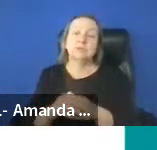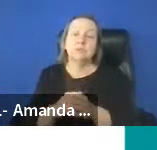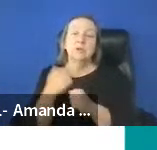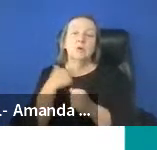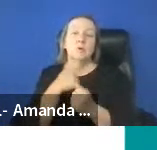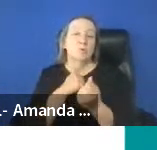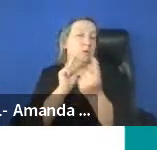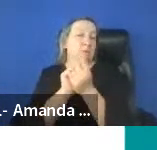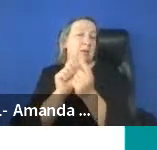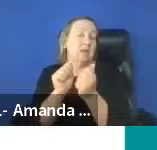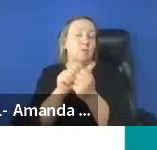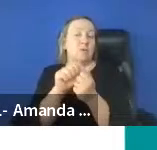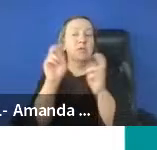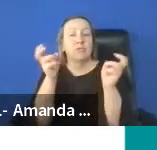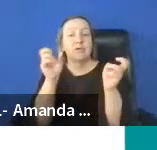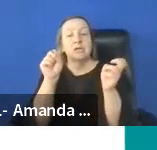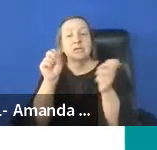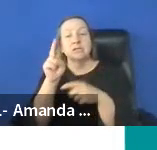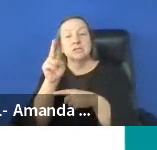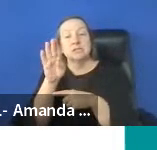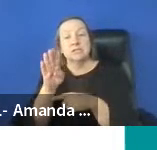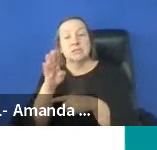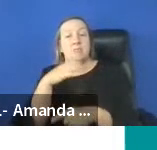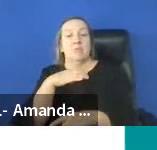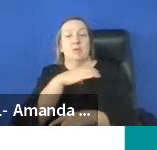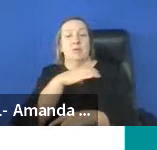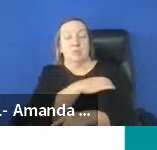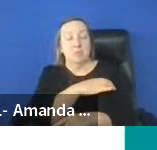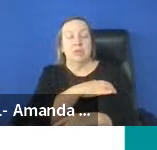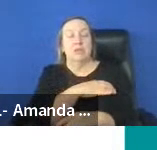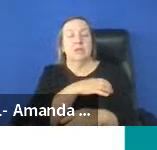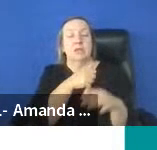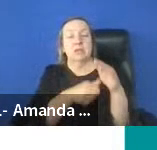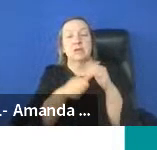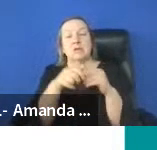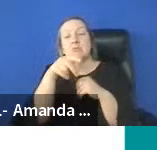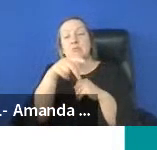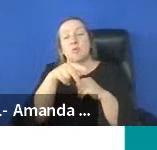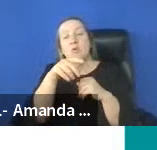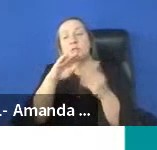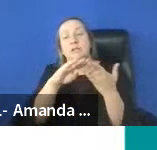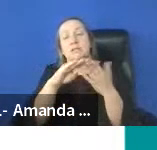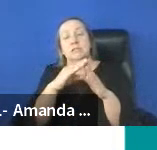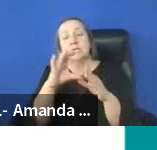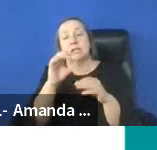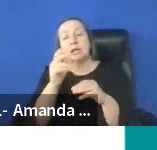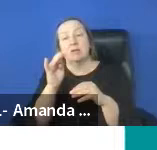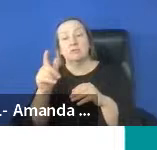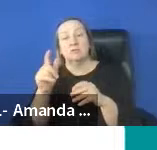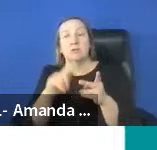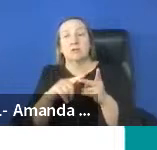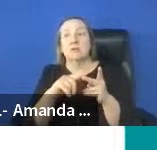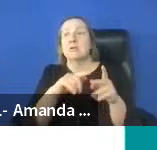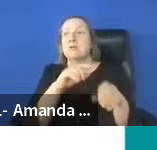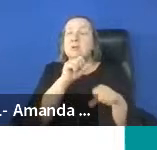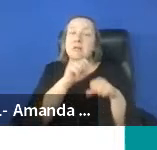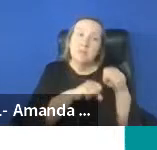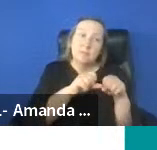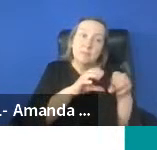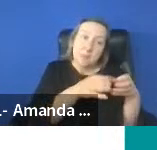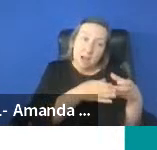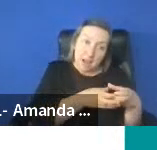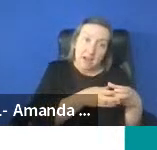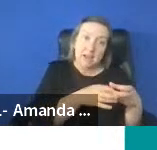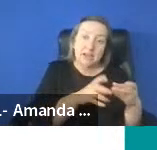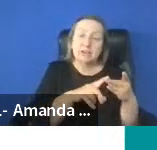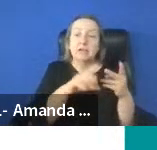with some sub committees of the Portland City Council, the bike, the